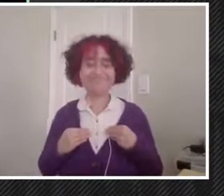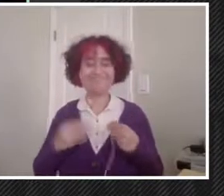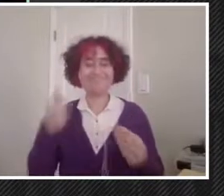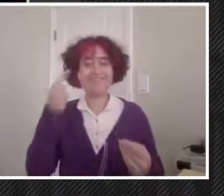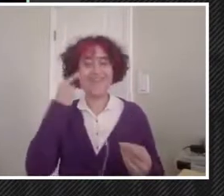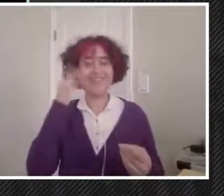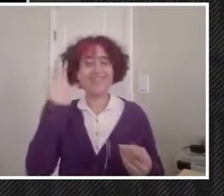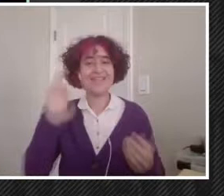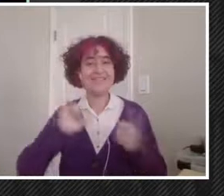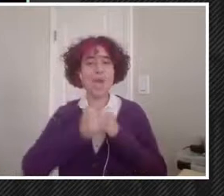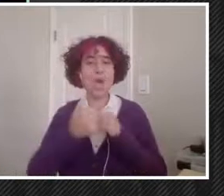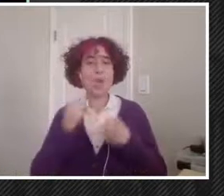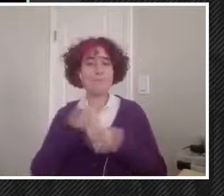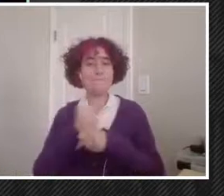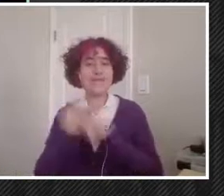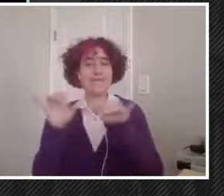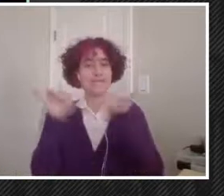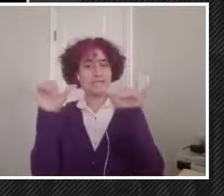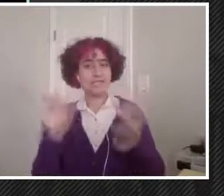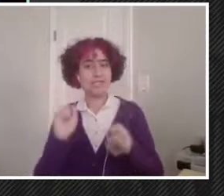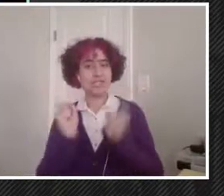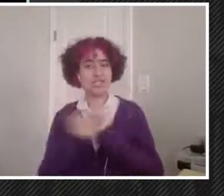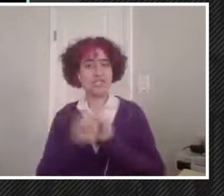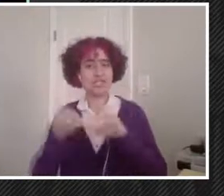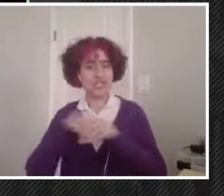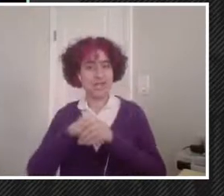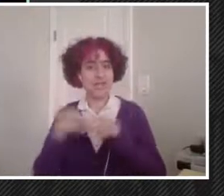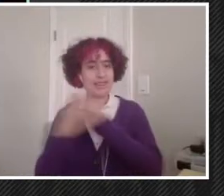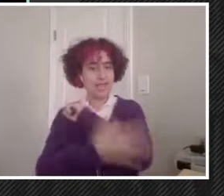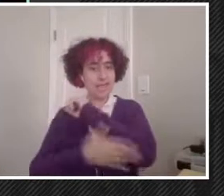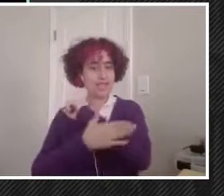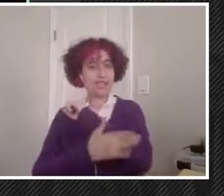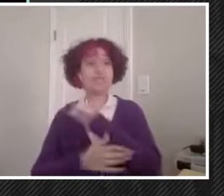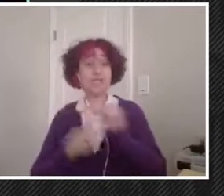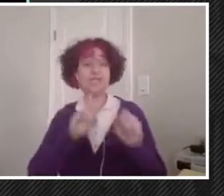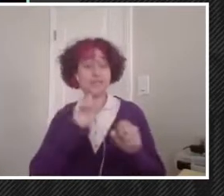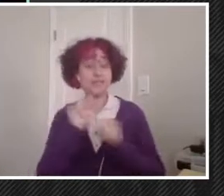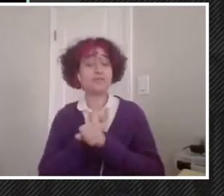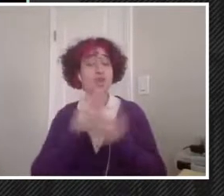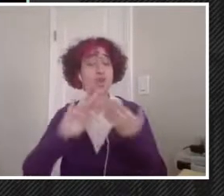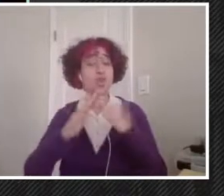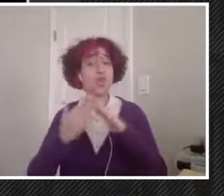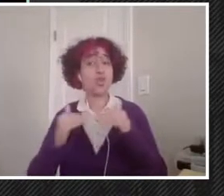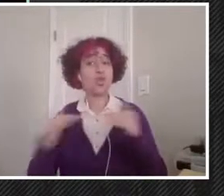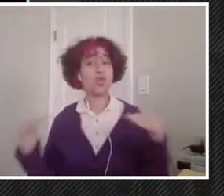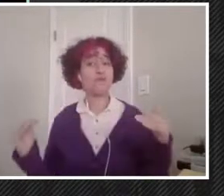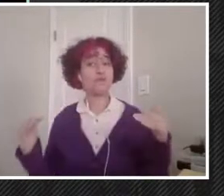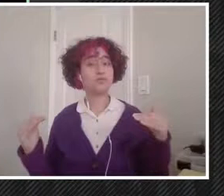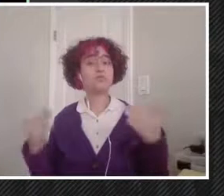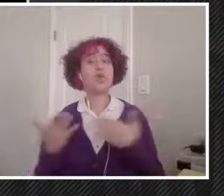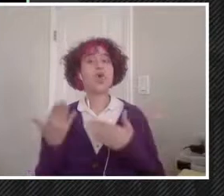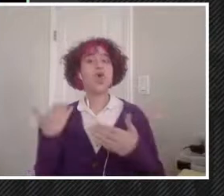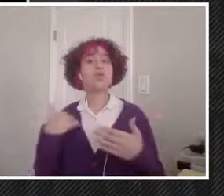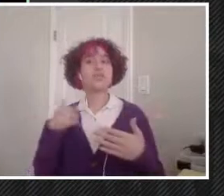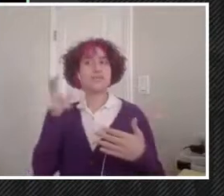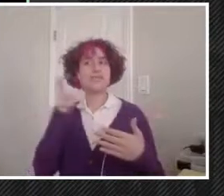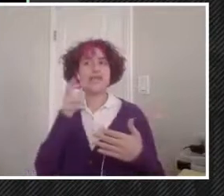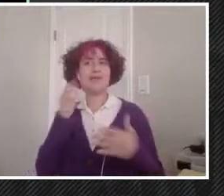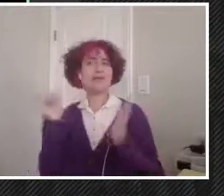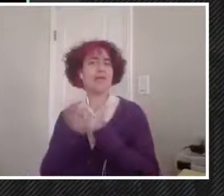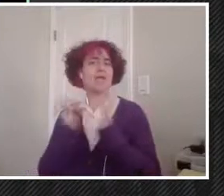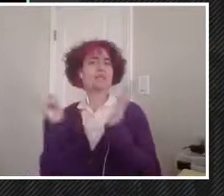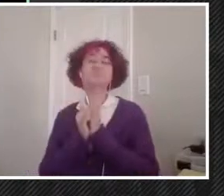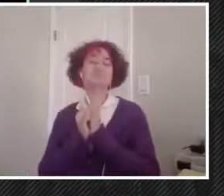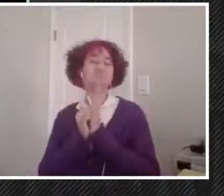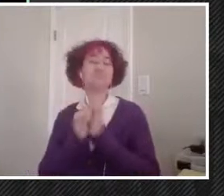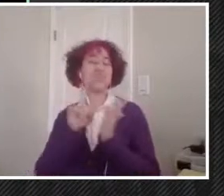across the nation, and especially on a local level. So what used to sound impossible is now really happening. And as we look